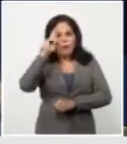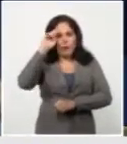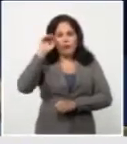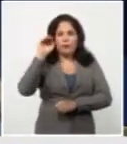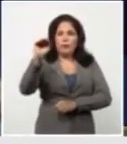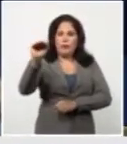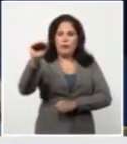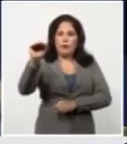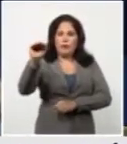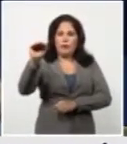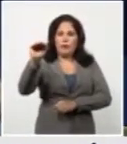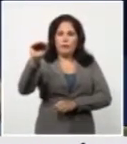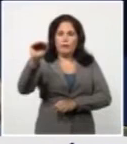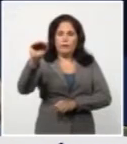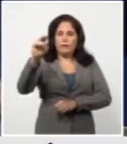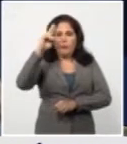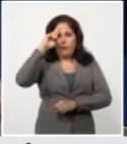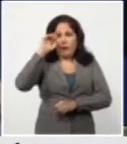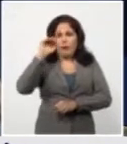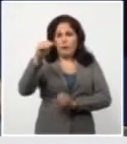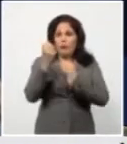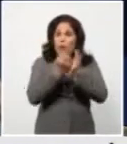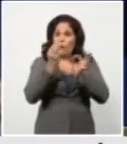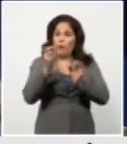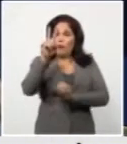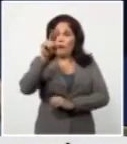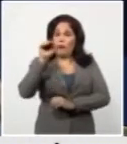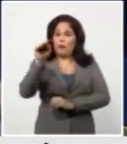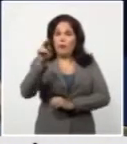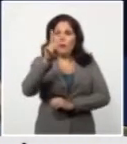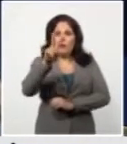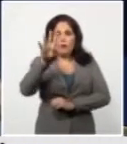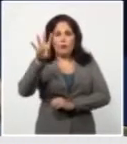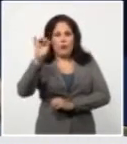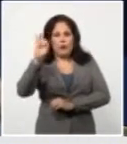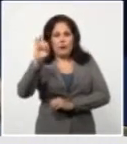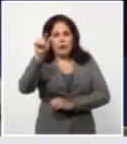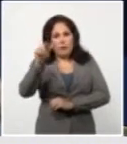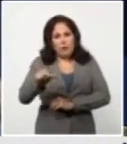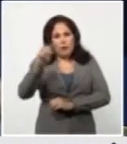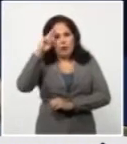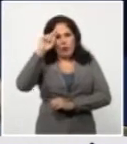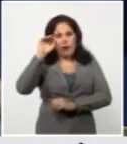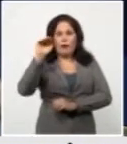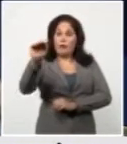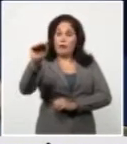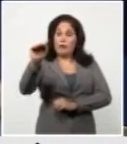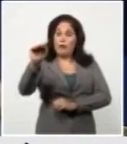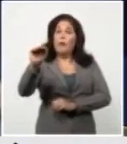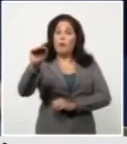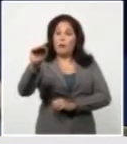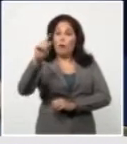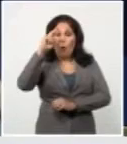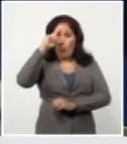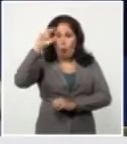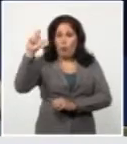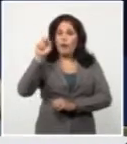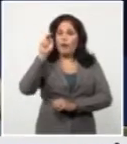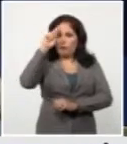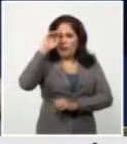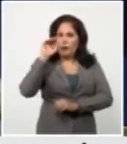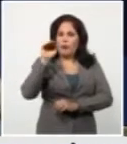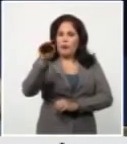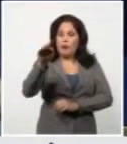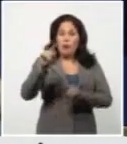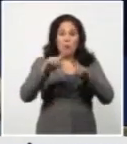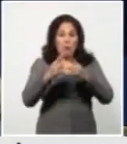Of the 2,200 patients diagnosed with the disease in Cuba, 247 are still admitted as active cases,